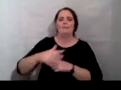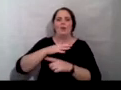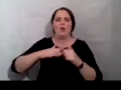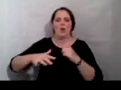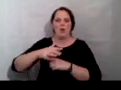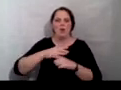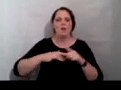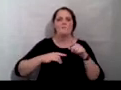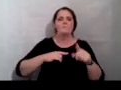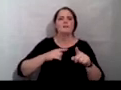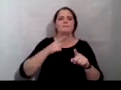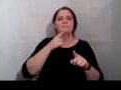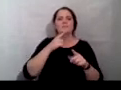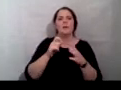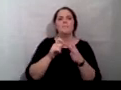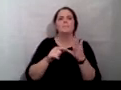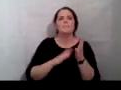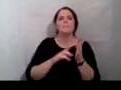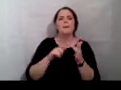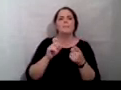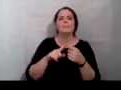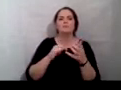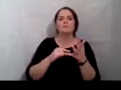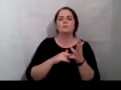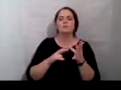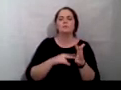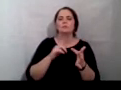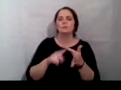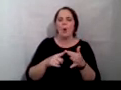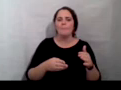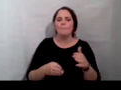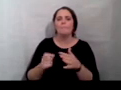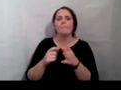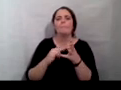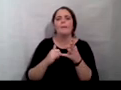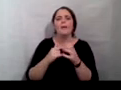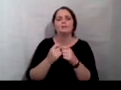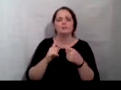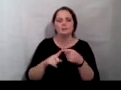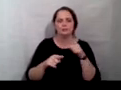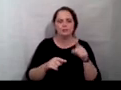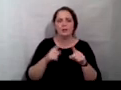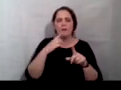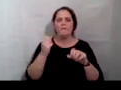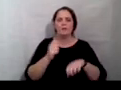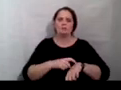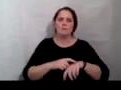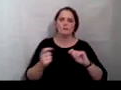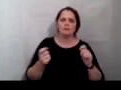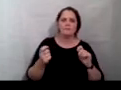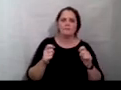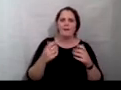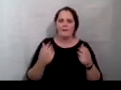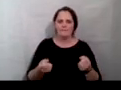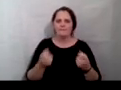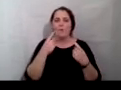from 1957. You see Glasshouse Mountains, etc. But he's got that shifting time and scale and space. And, you know, quite often